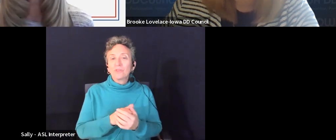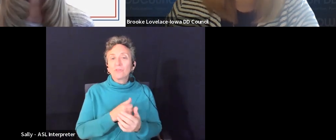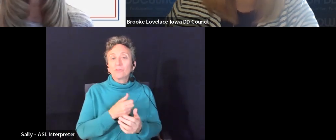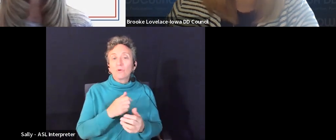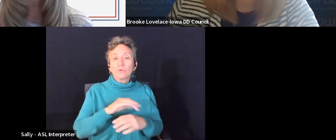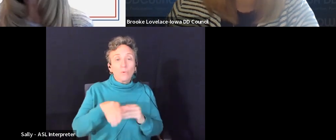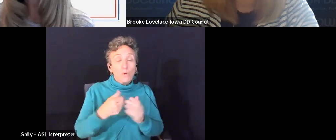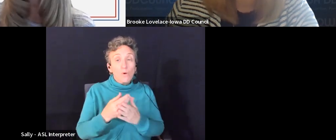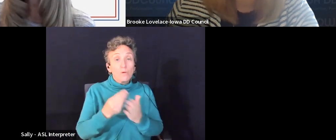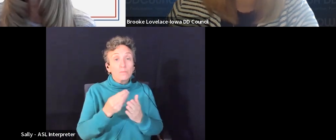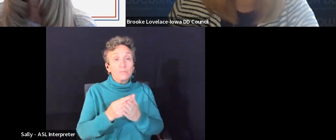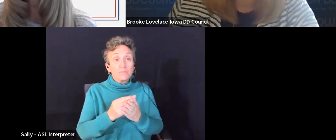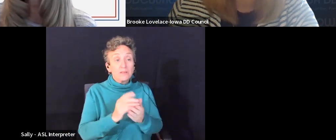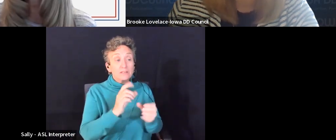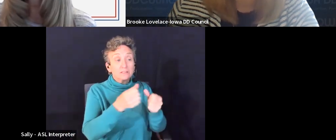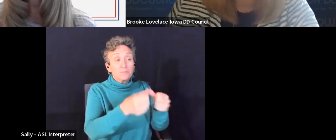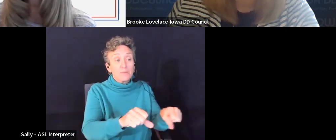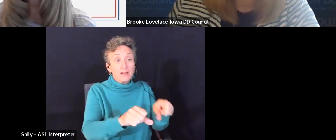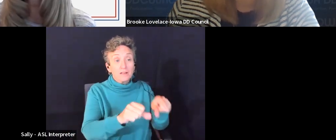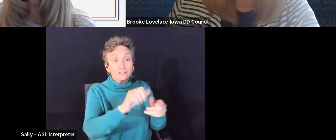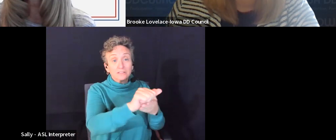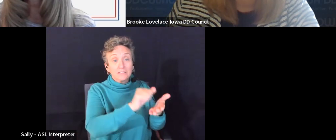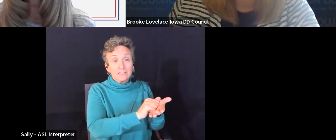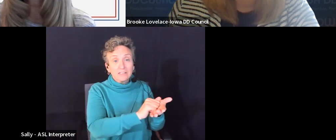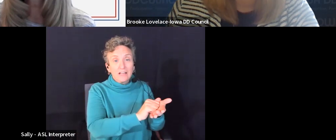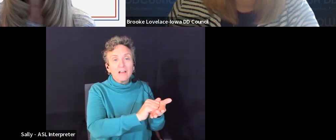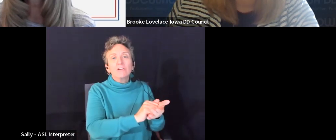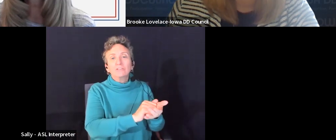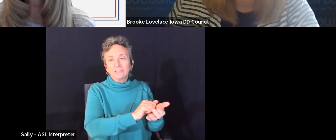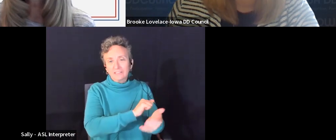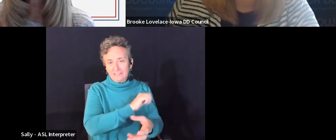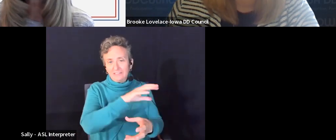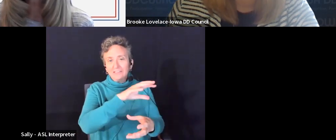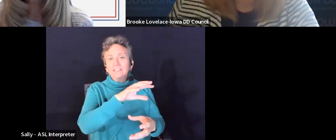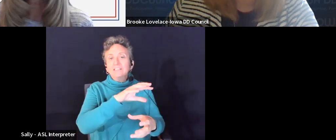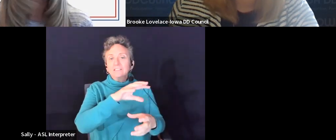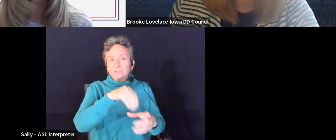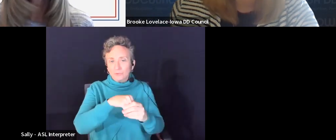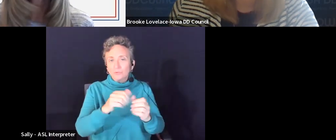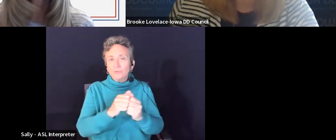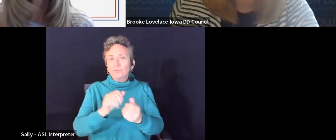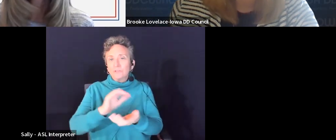All contributions to the account do count towards the contribution limit.